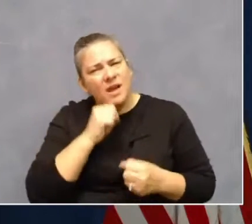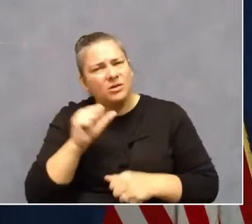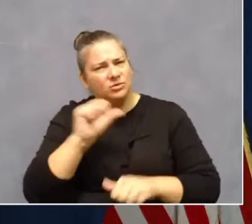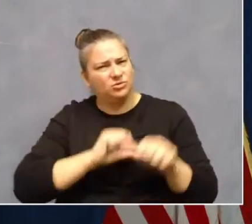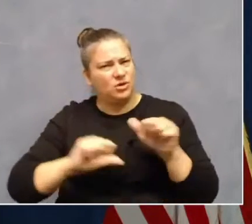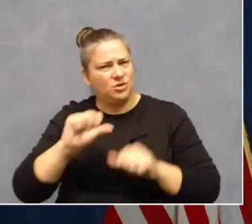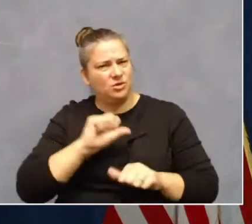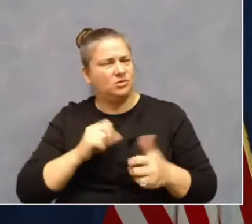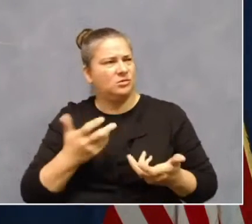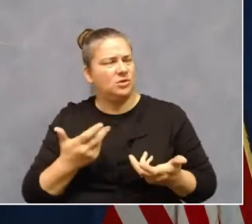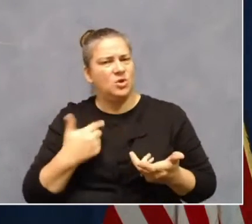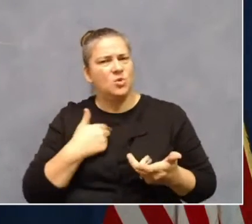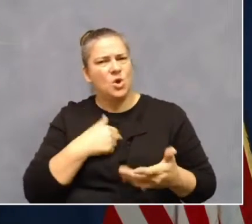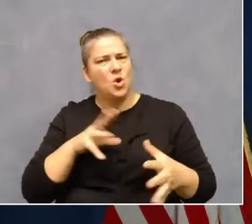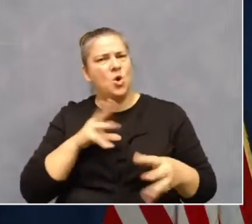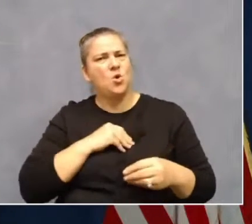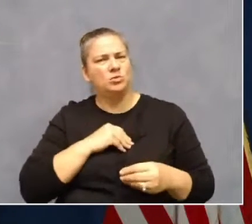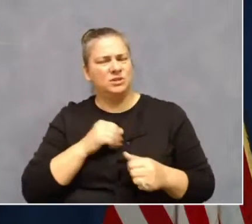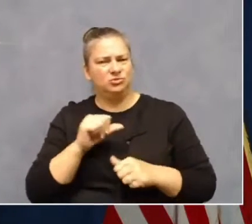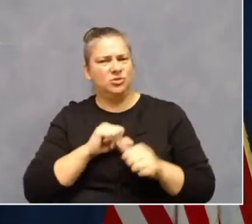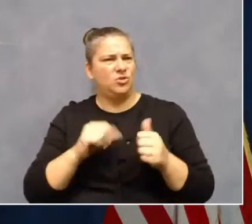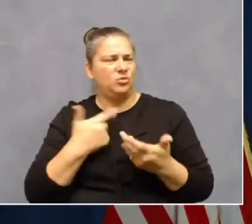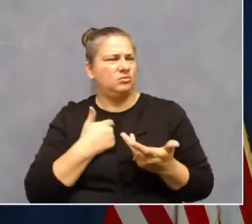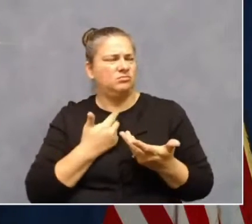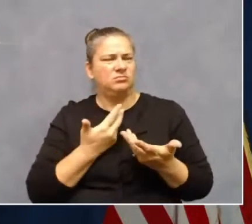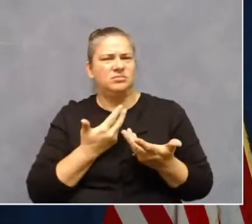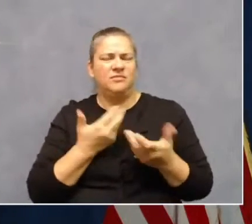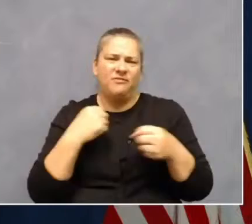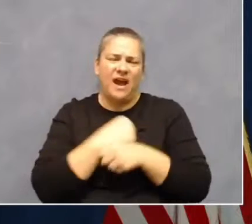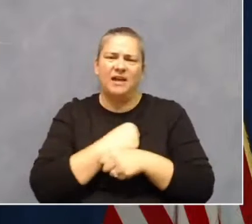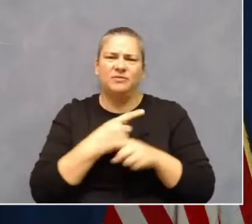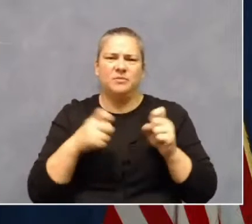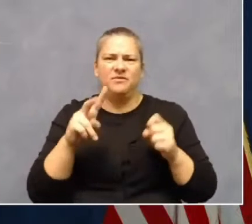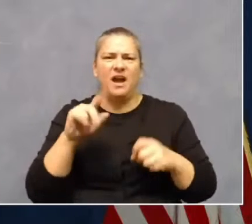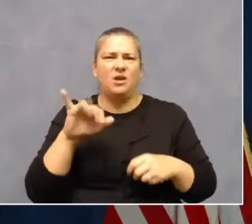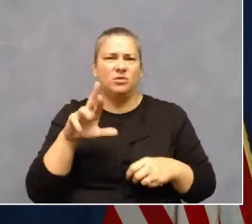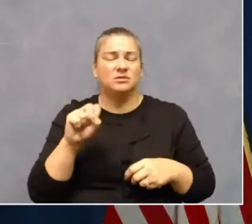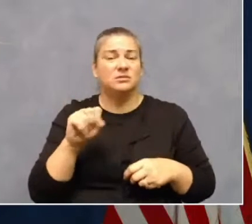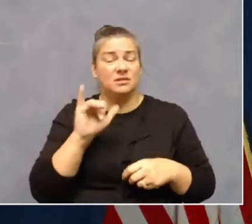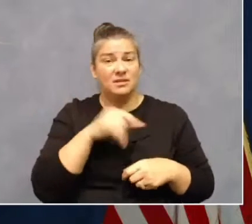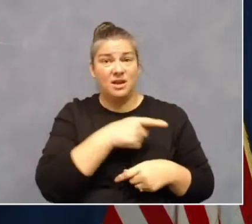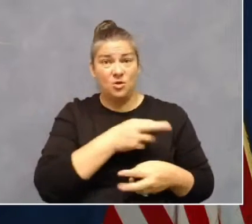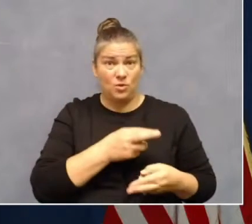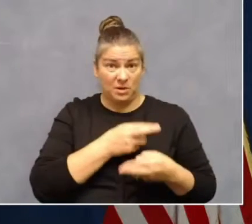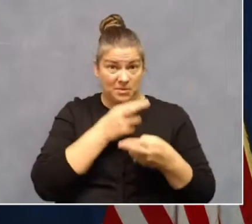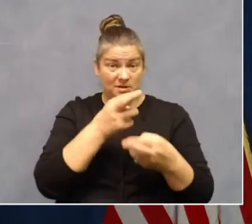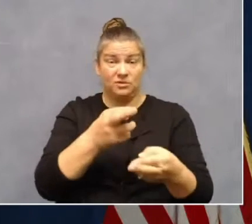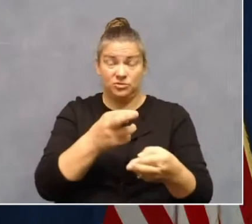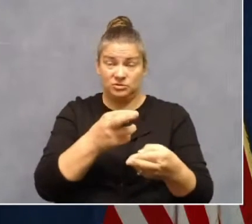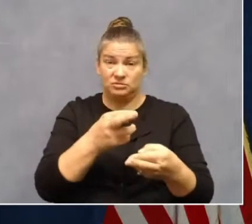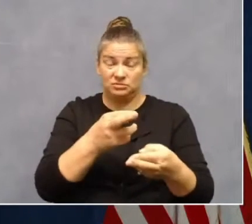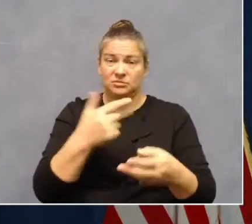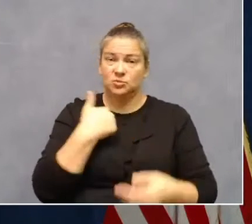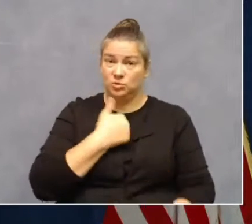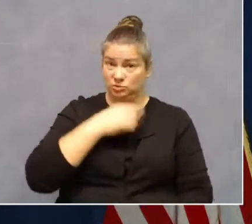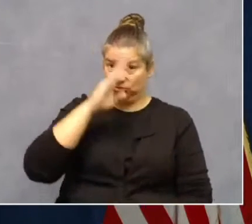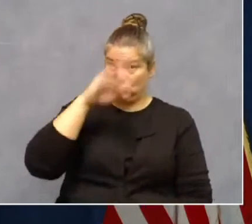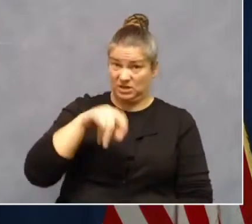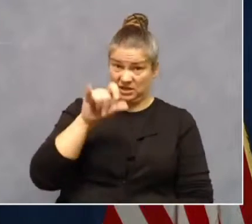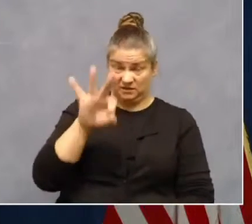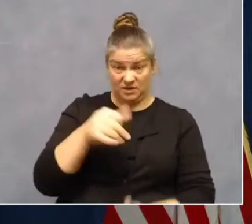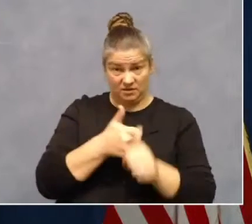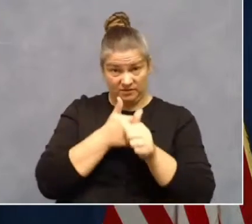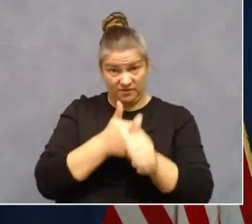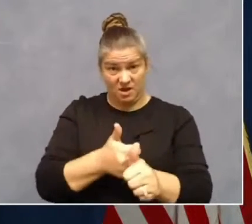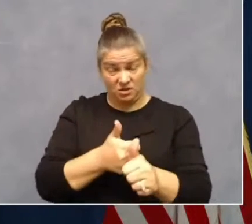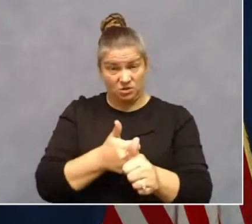fight against this virus. These are recommendations that we know, if we follow, can